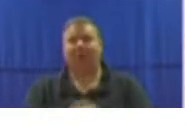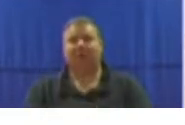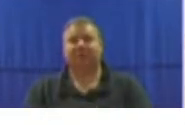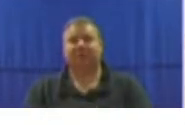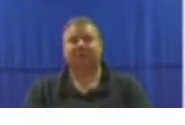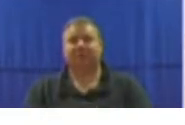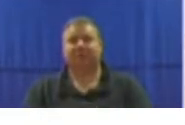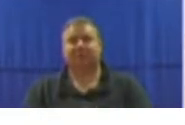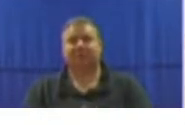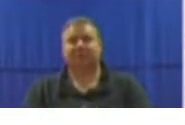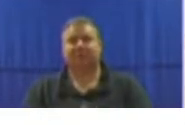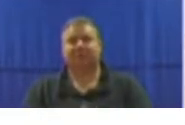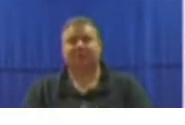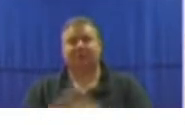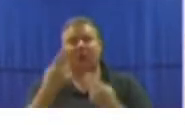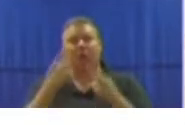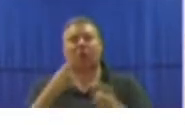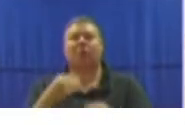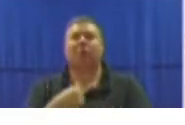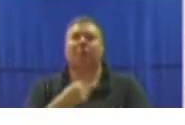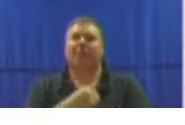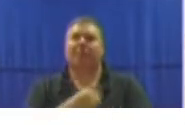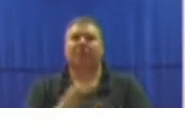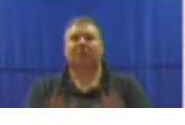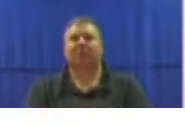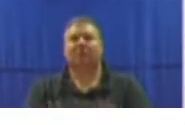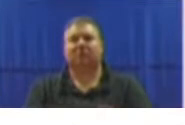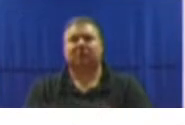Honorable members. Honorable members.